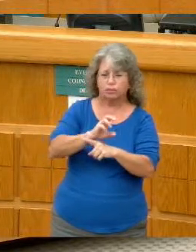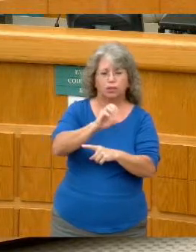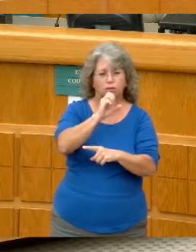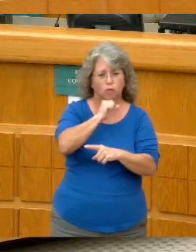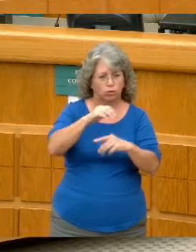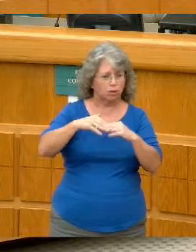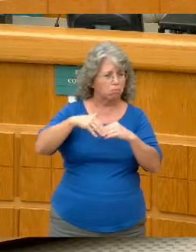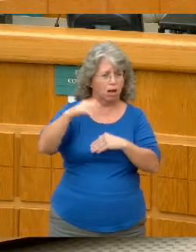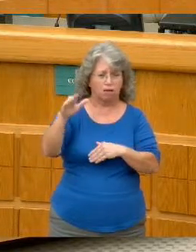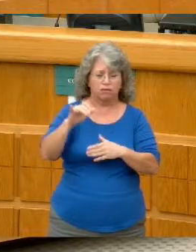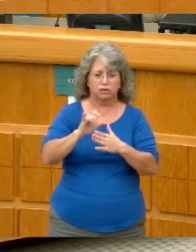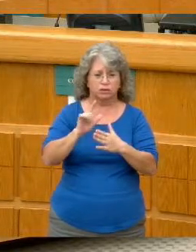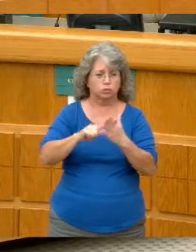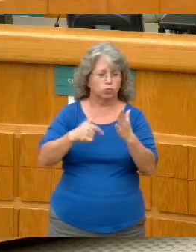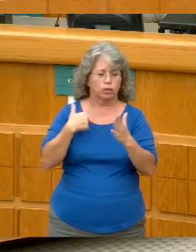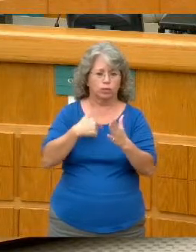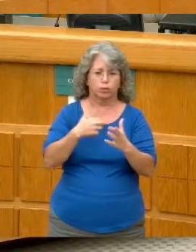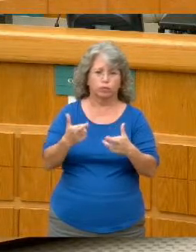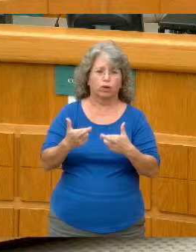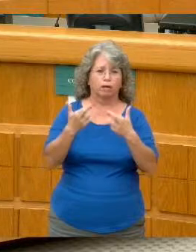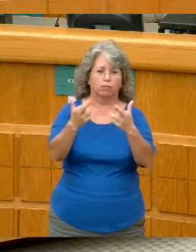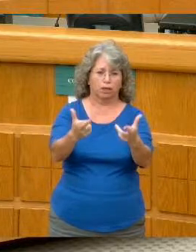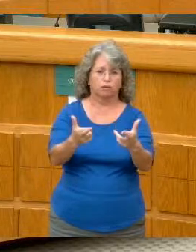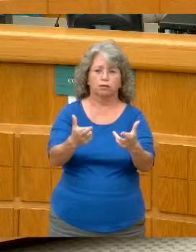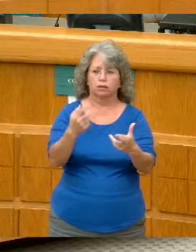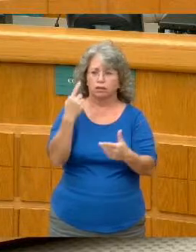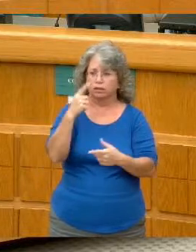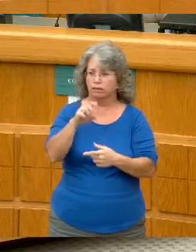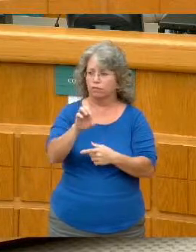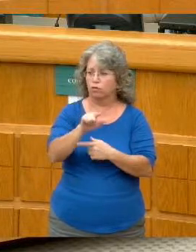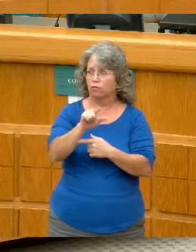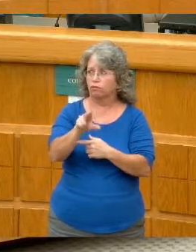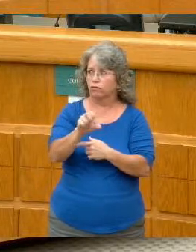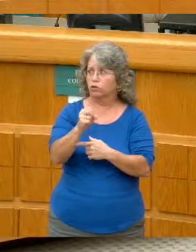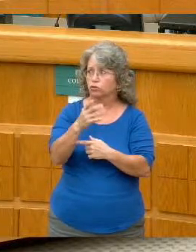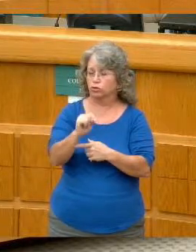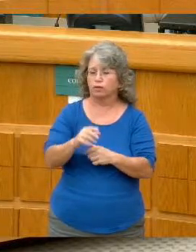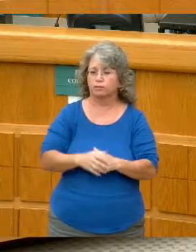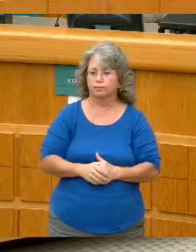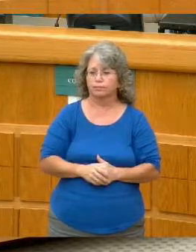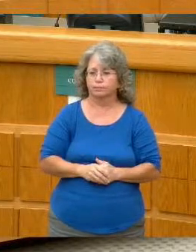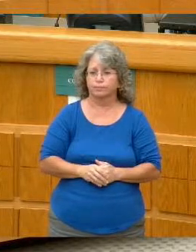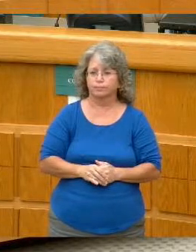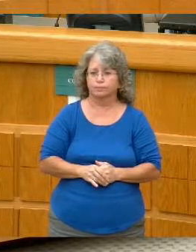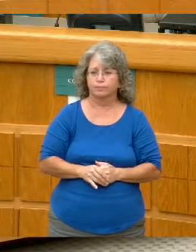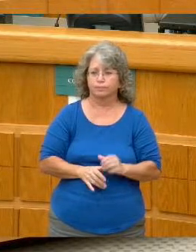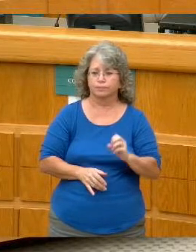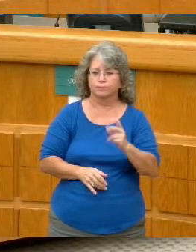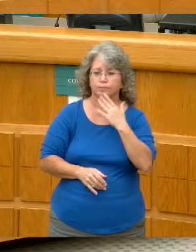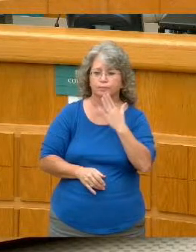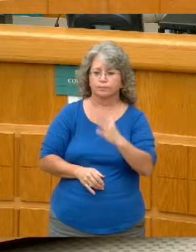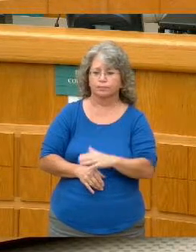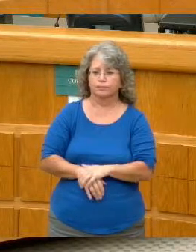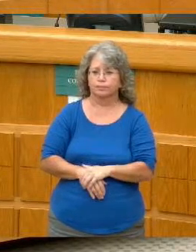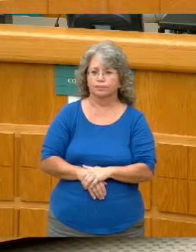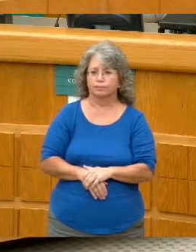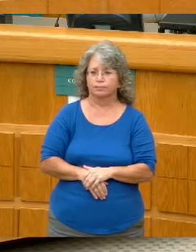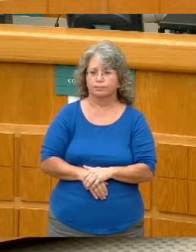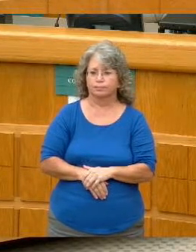6-month-old is what we're recommending right now. 6-month-old and above, right? Yeah. Okay. Yeah.